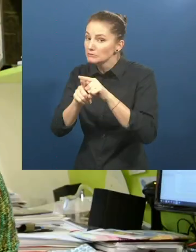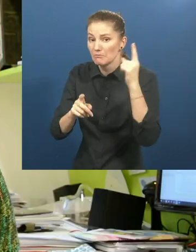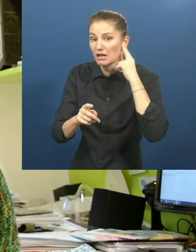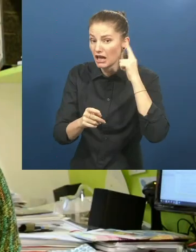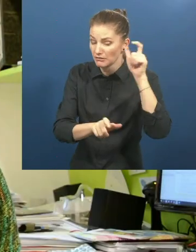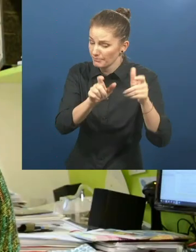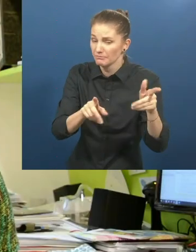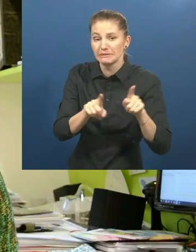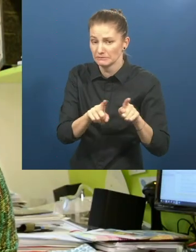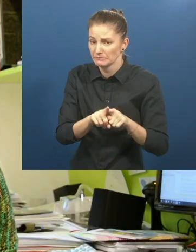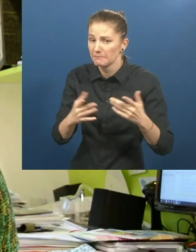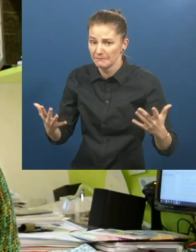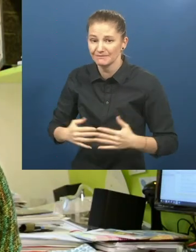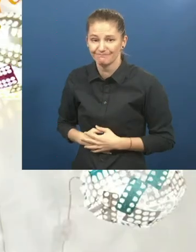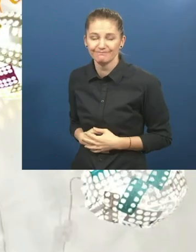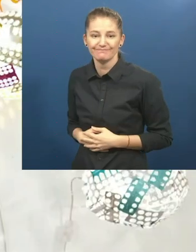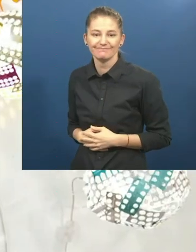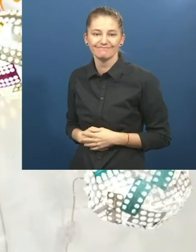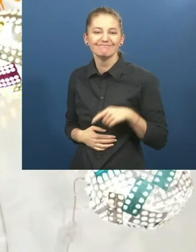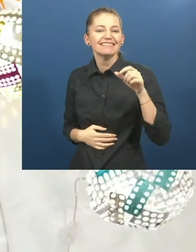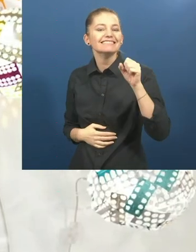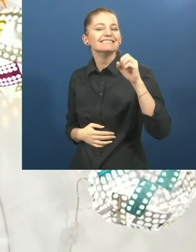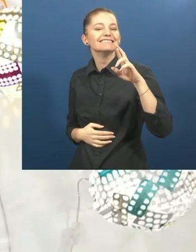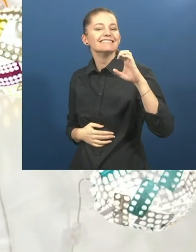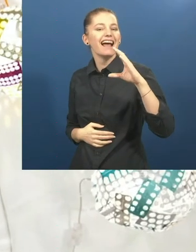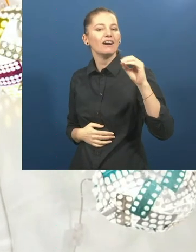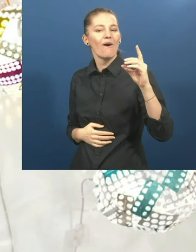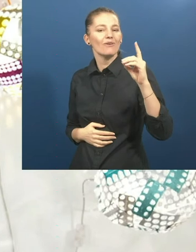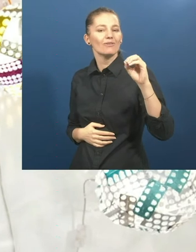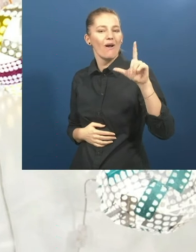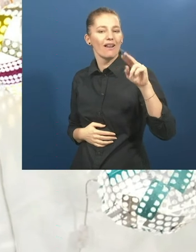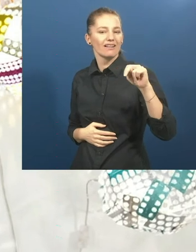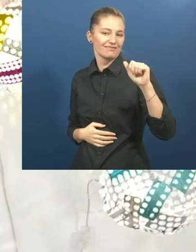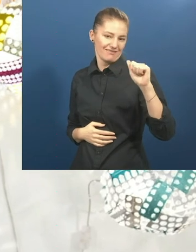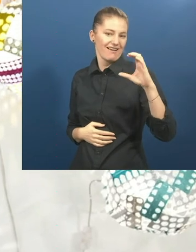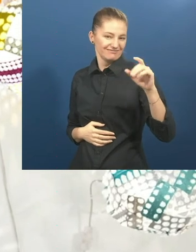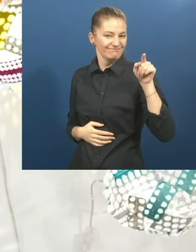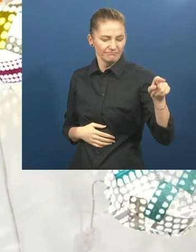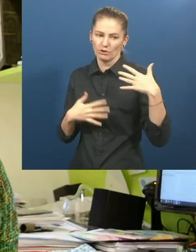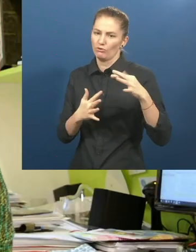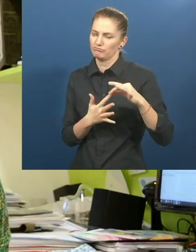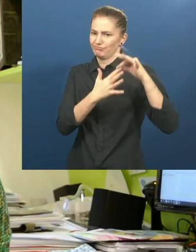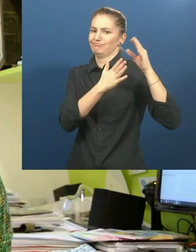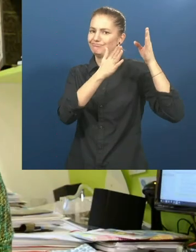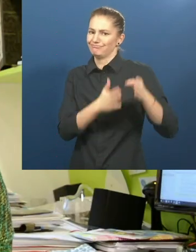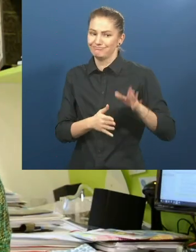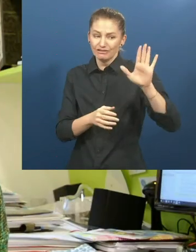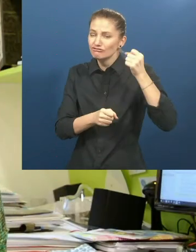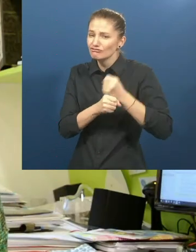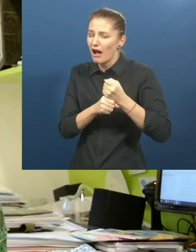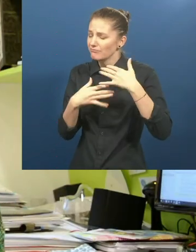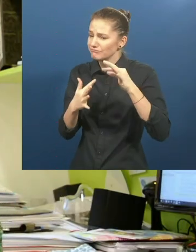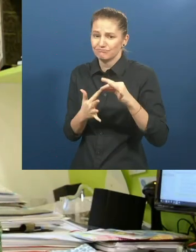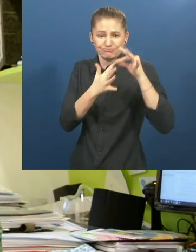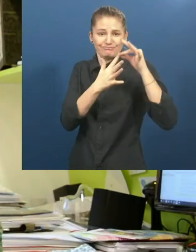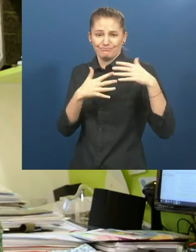Mr. Rachel Dolans is unique and his job is unique. There was no one in his situation until now working